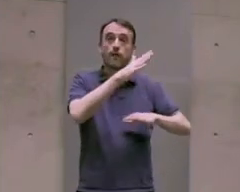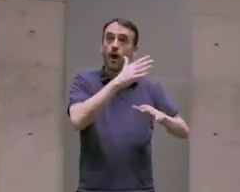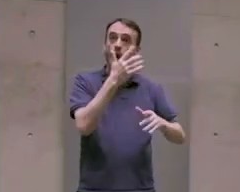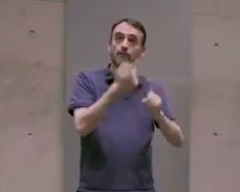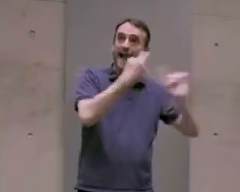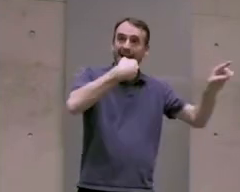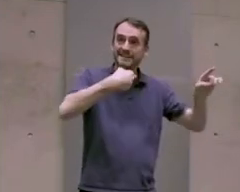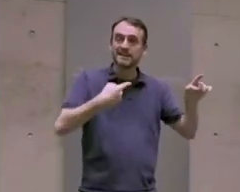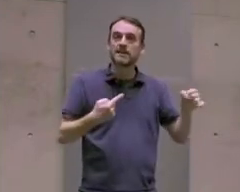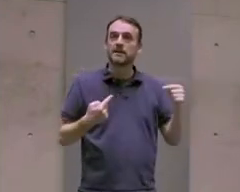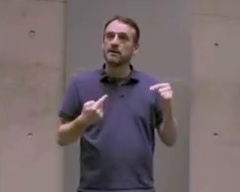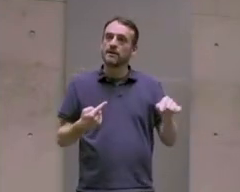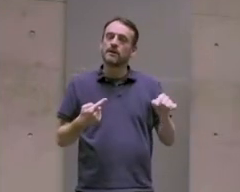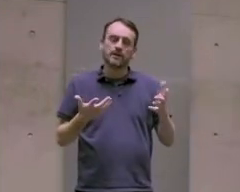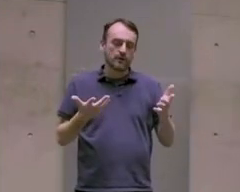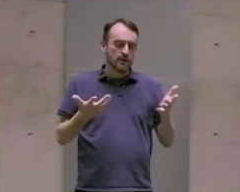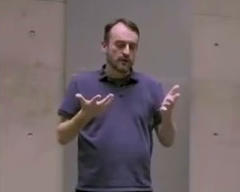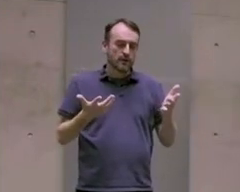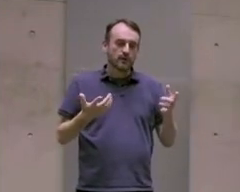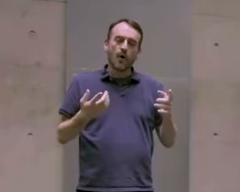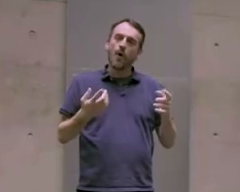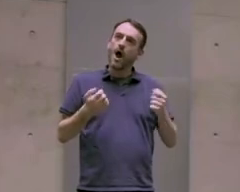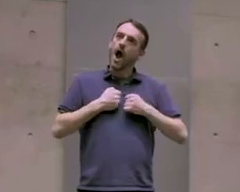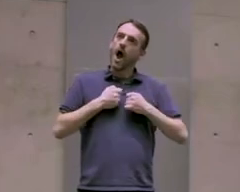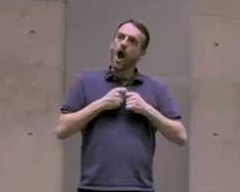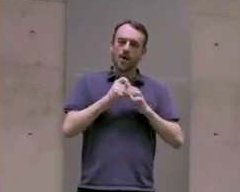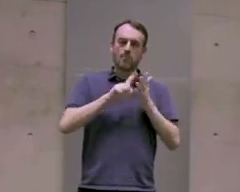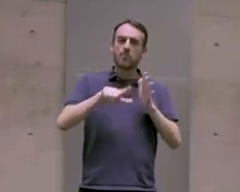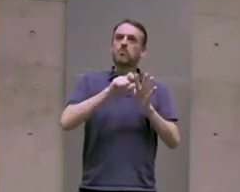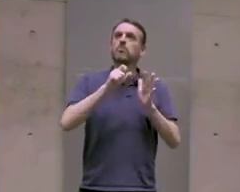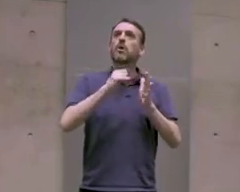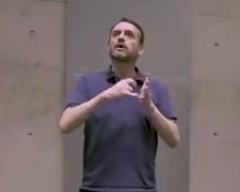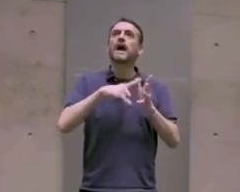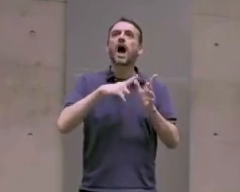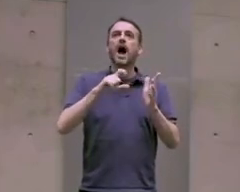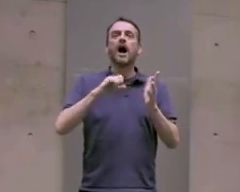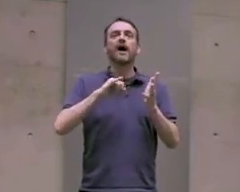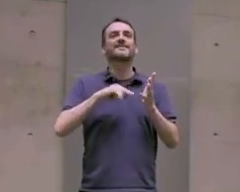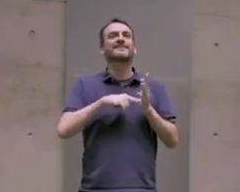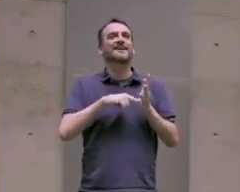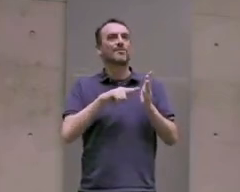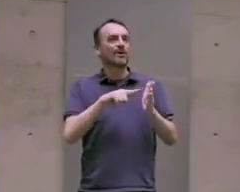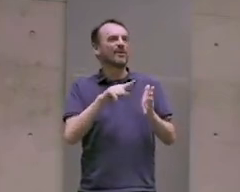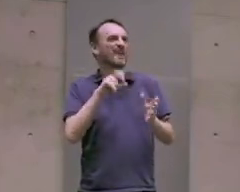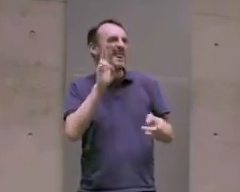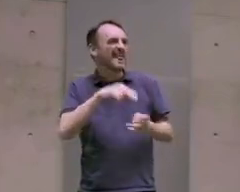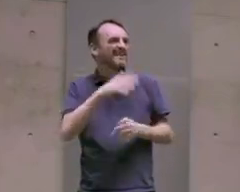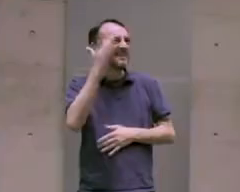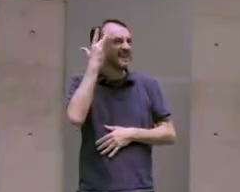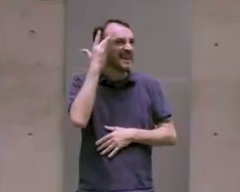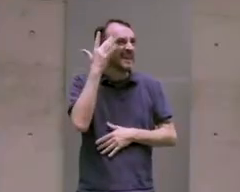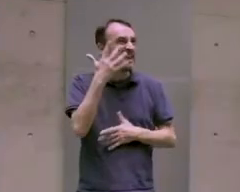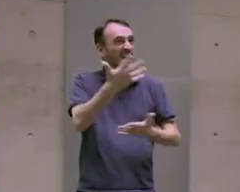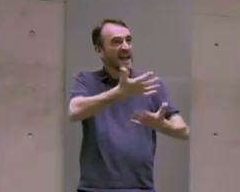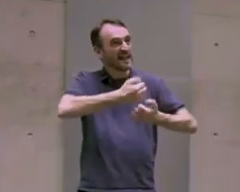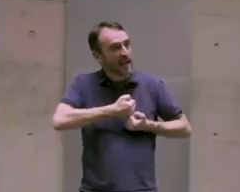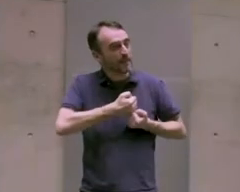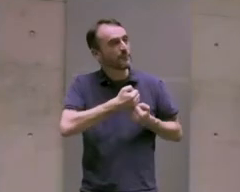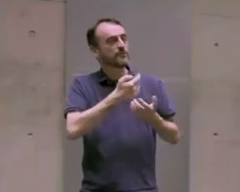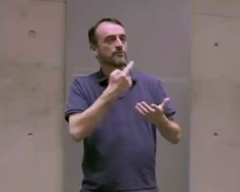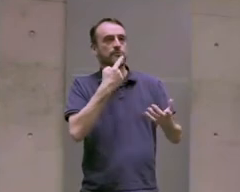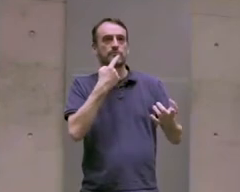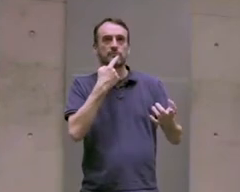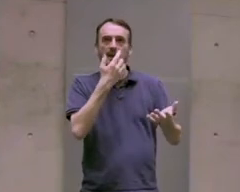thing, is our podcast looked a bit less silly than some other podcasts. It's not a massive kind of win, to be honest, on a global